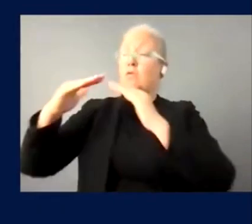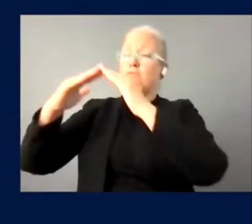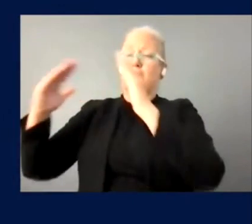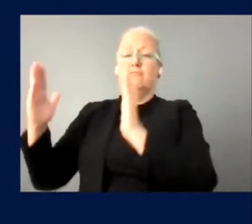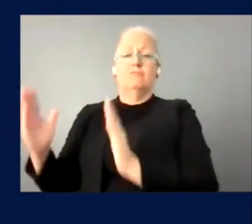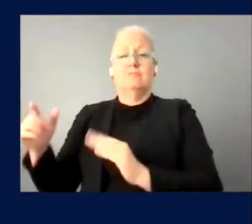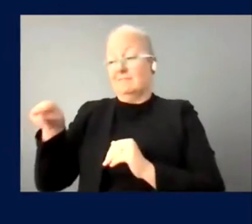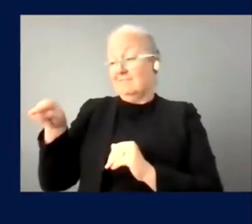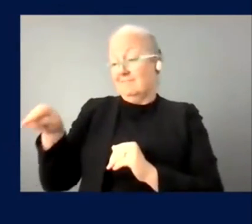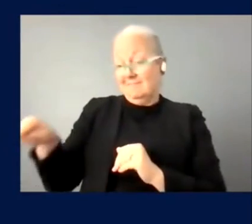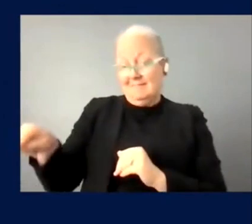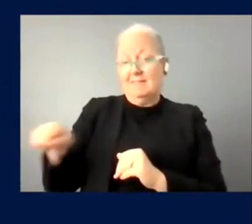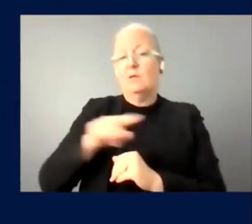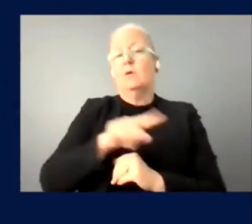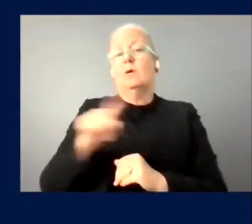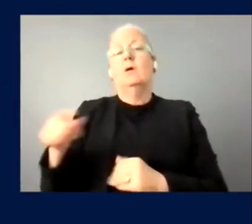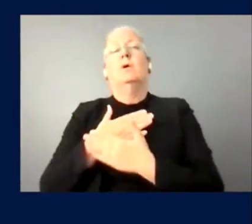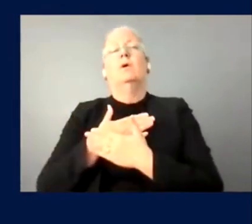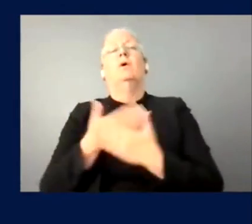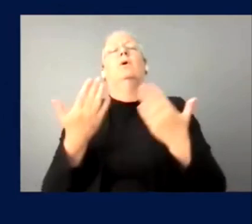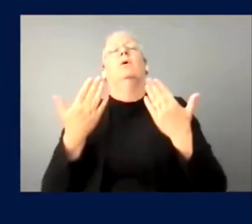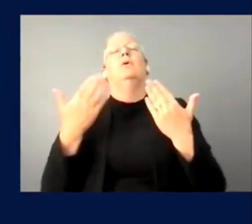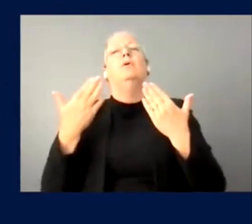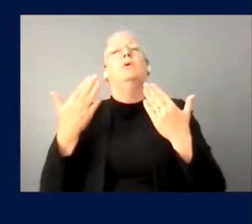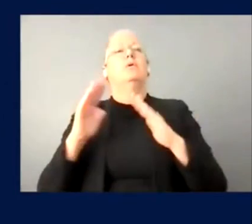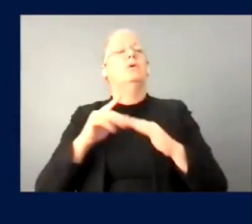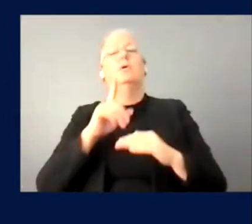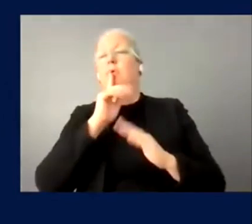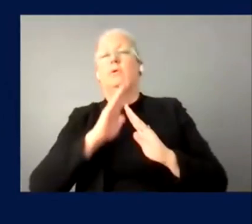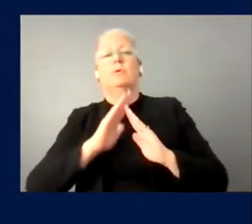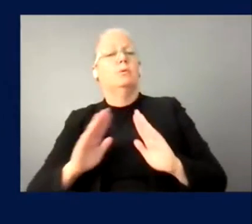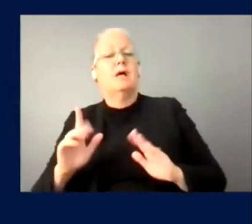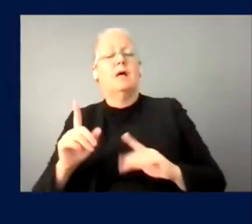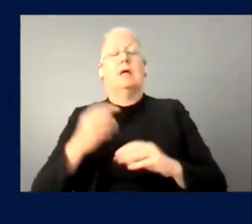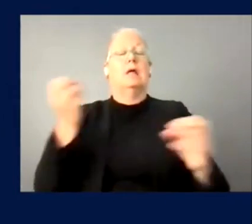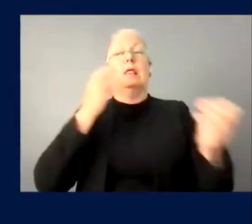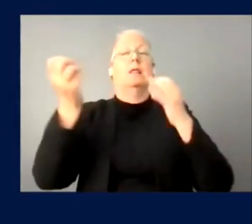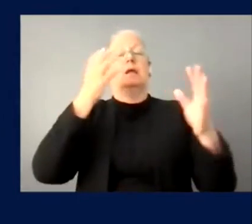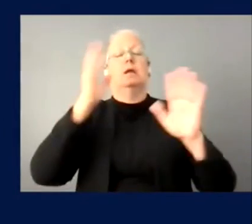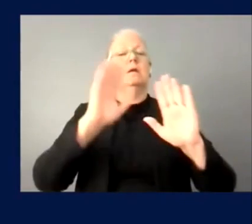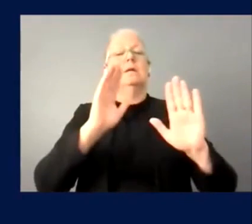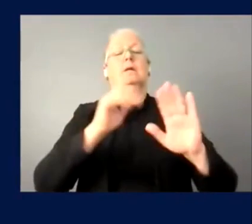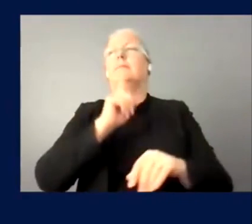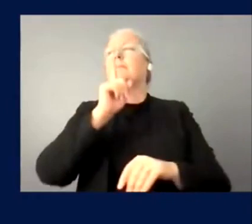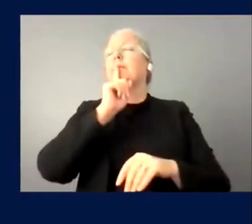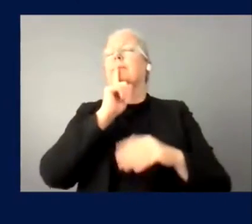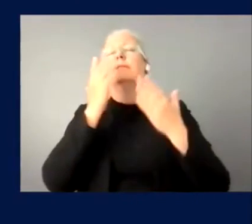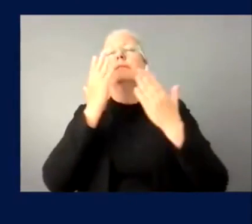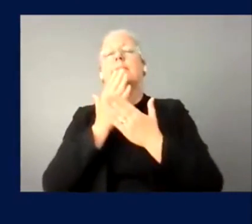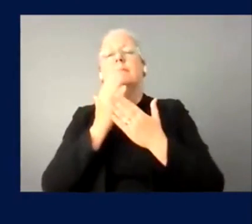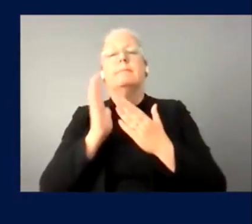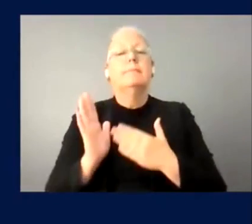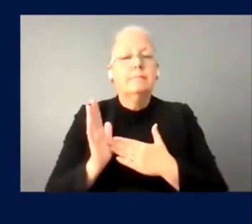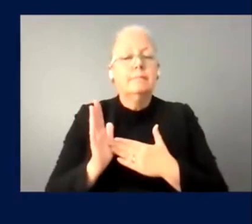So yeah, it's just really important that your disability inclusion and etiquette training does include